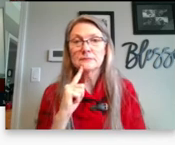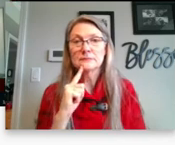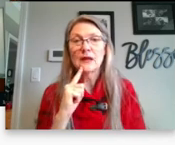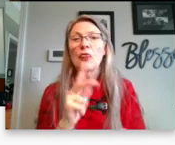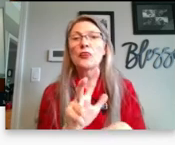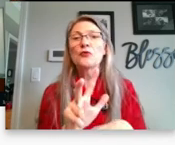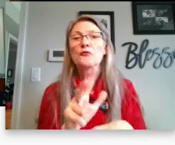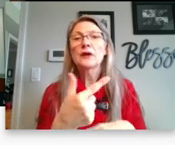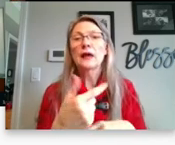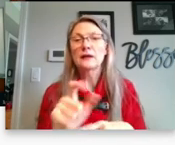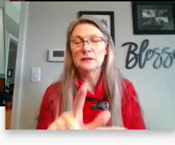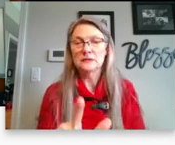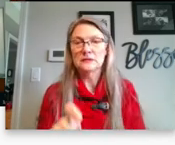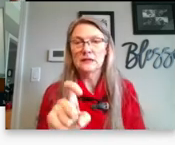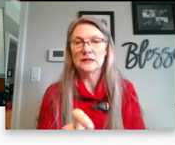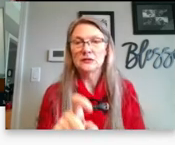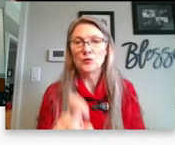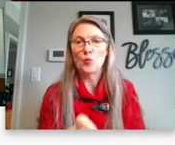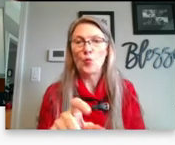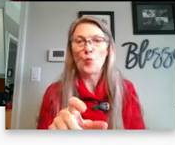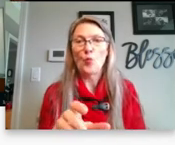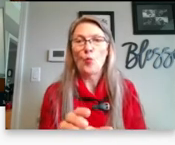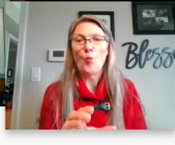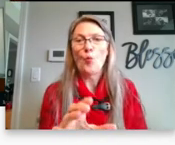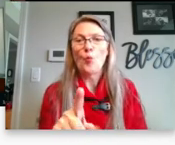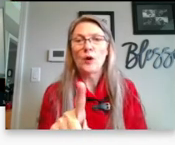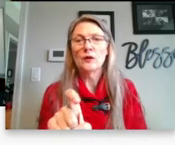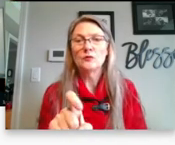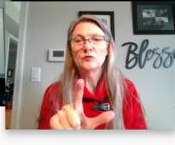3 gallons then, I'll need to do 128.